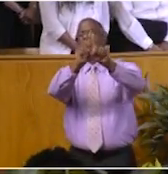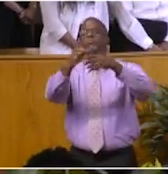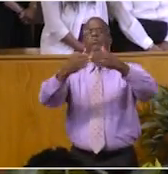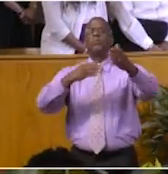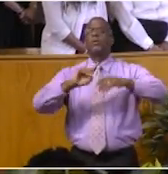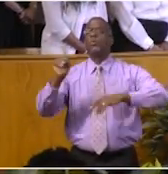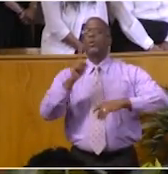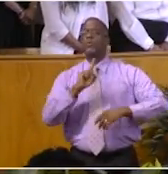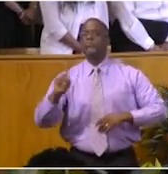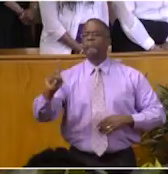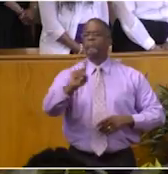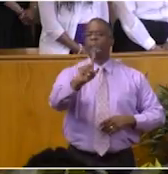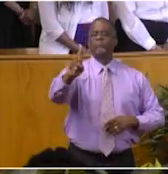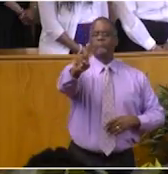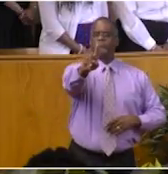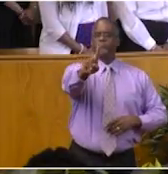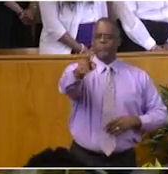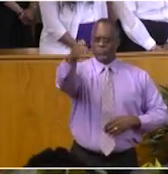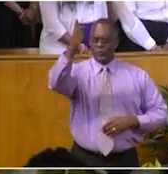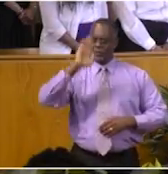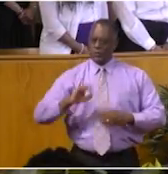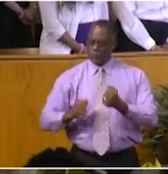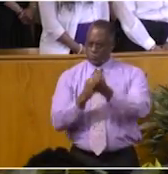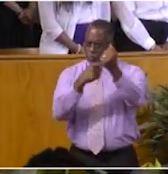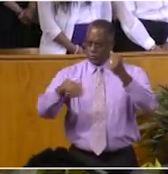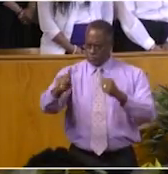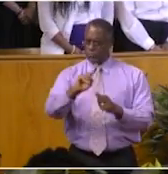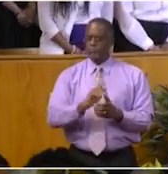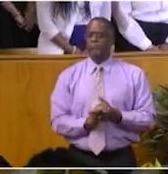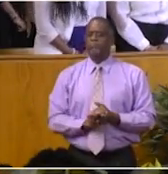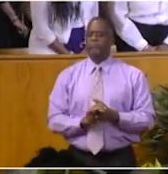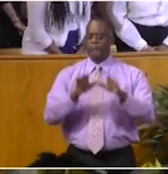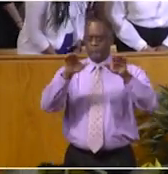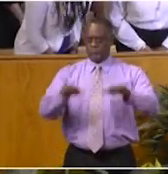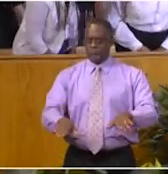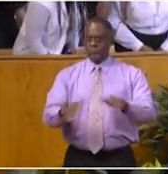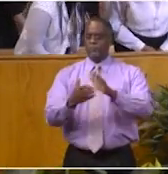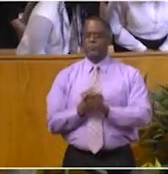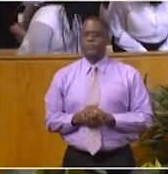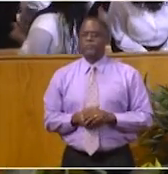wherever you go. You may take your seats.